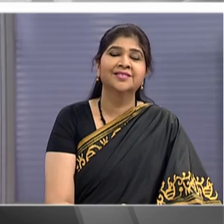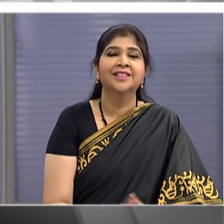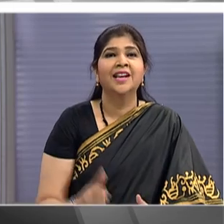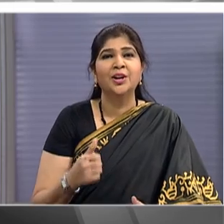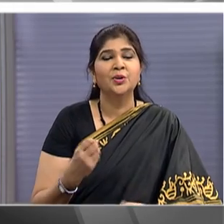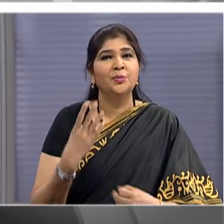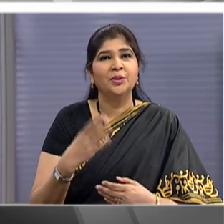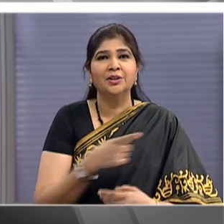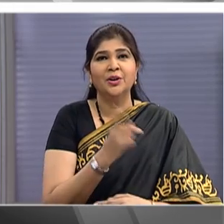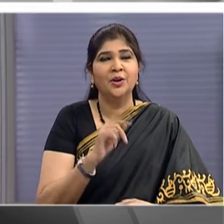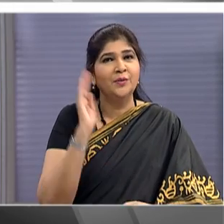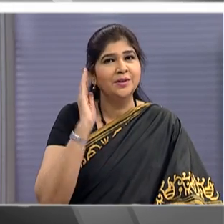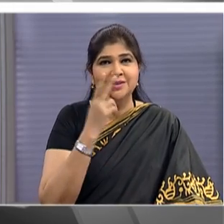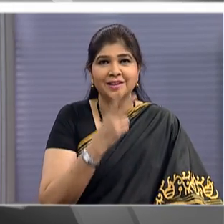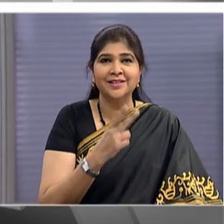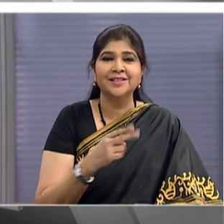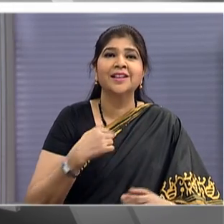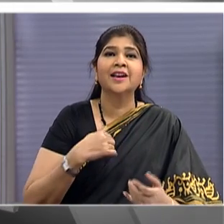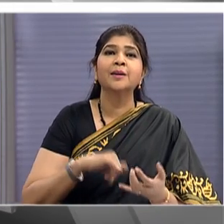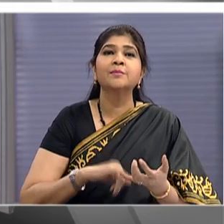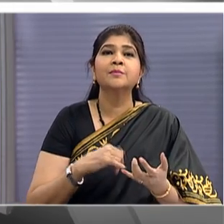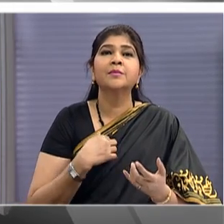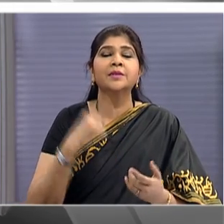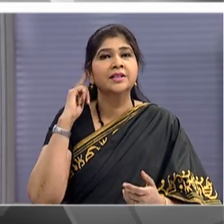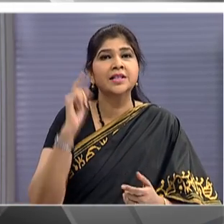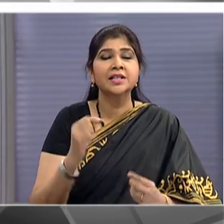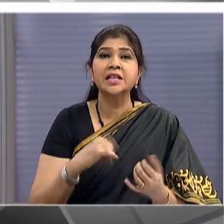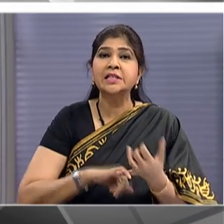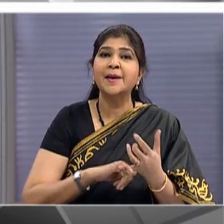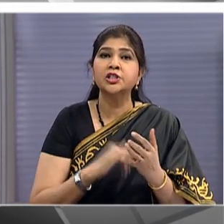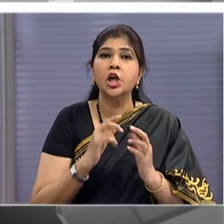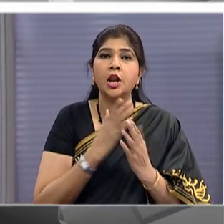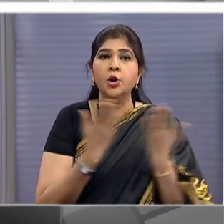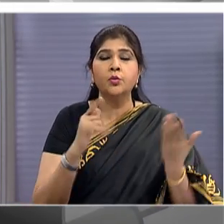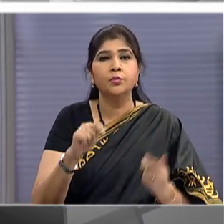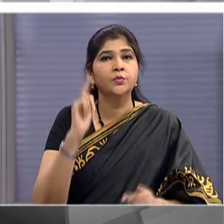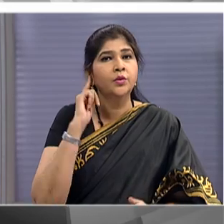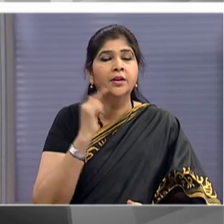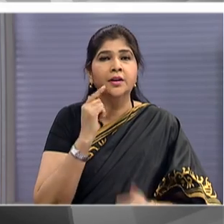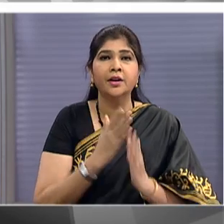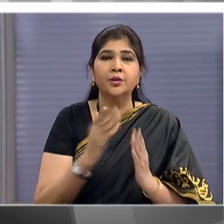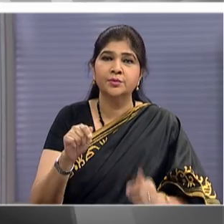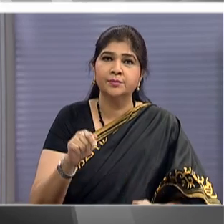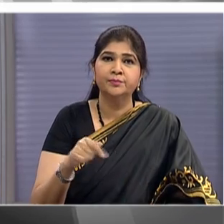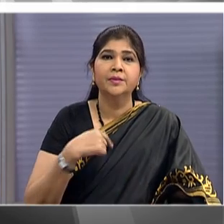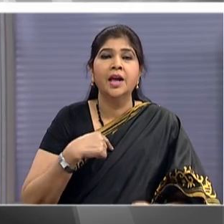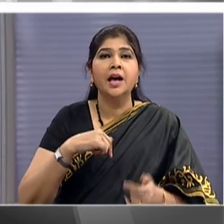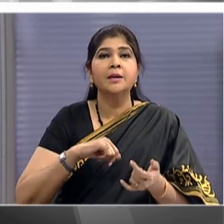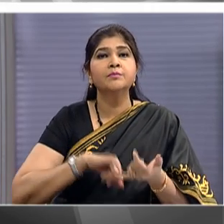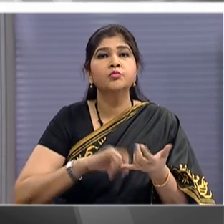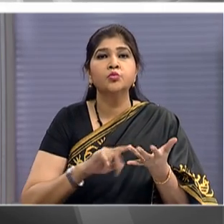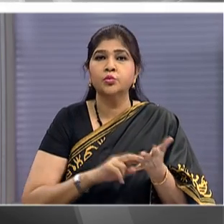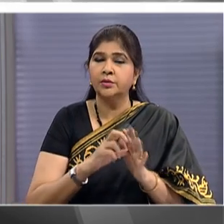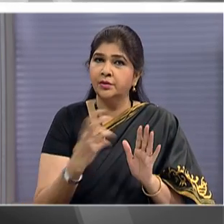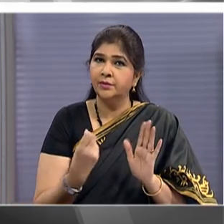A very good morning to all our viewers. Welcome to this edition of our special bulletin of news for the hearing impaired. I'm Rukma and